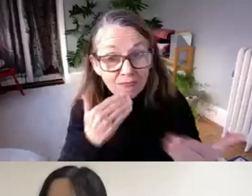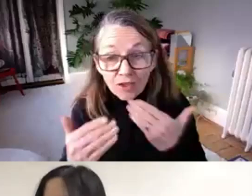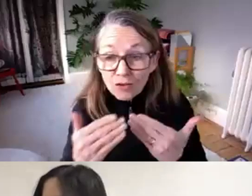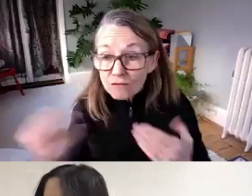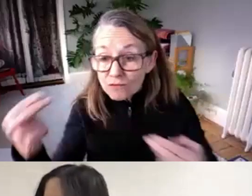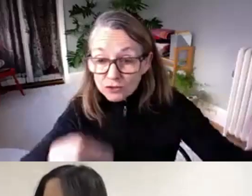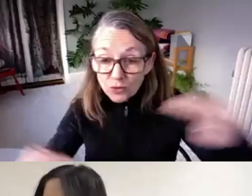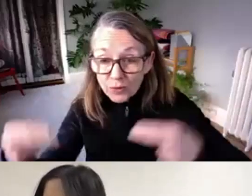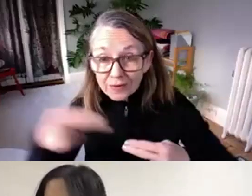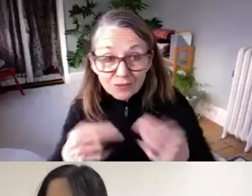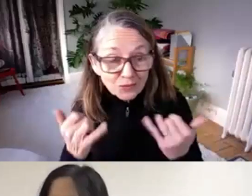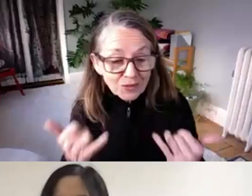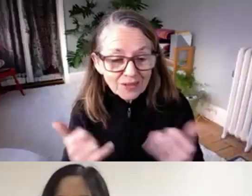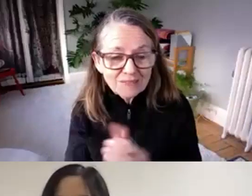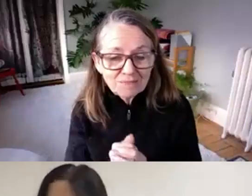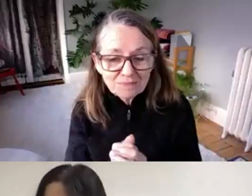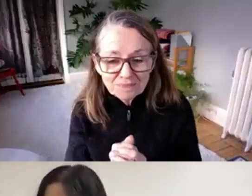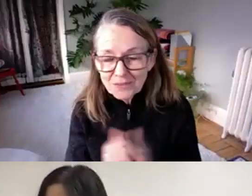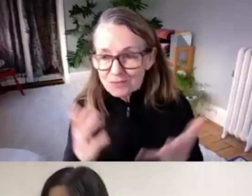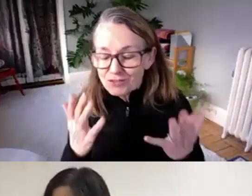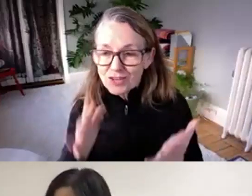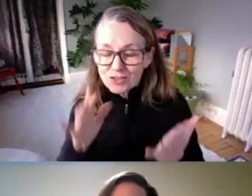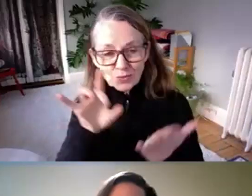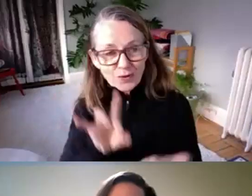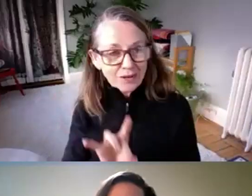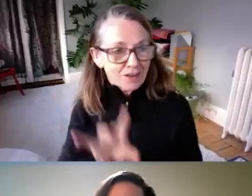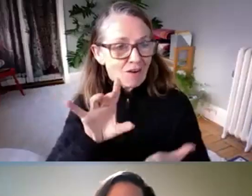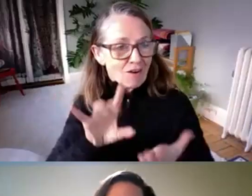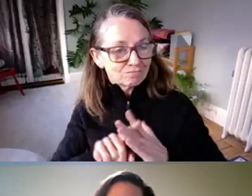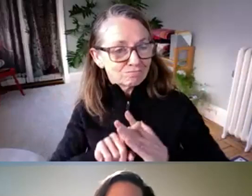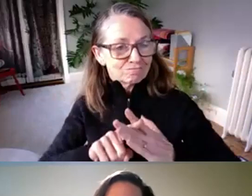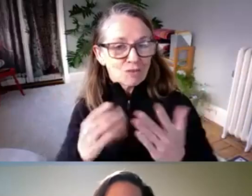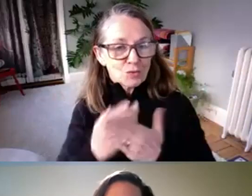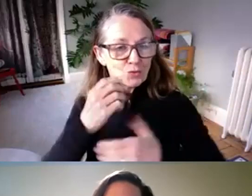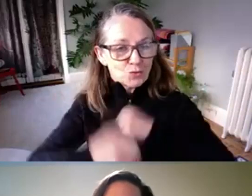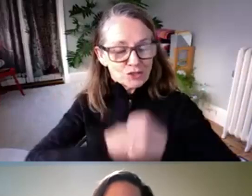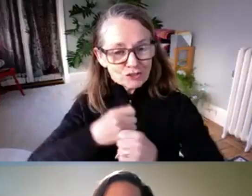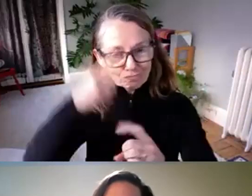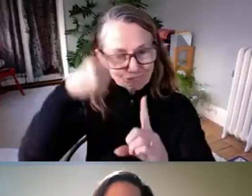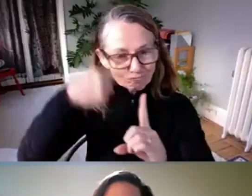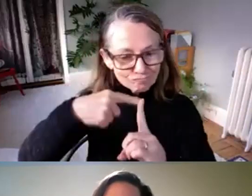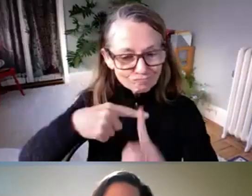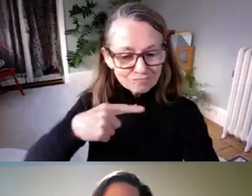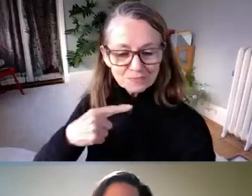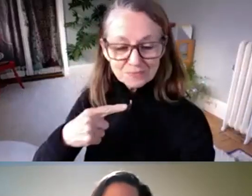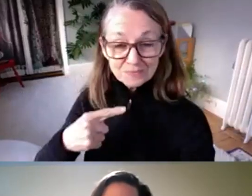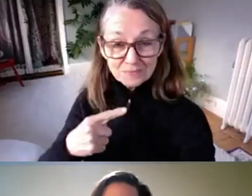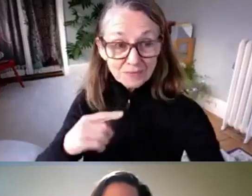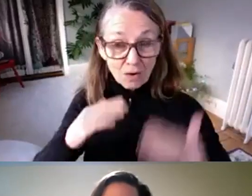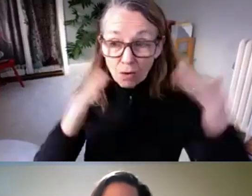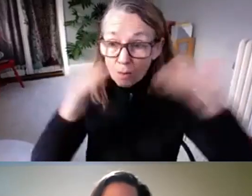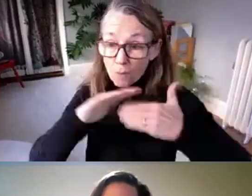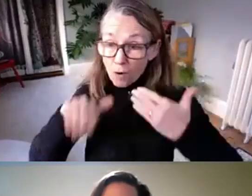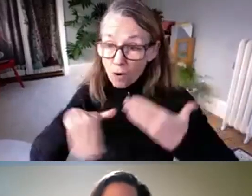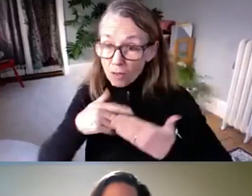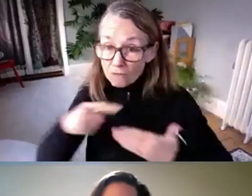coming today. Try to kick off the new year on a good note. And I hope everybody had a nice holiday and a